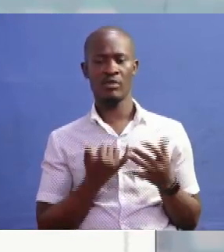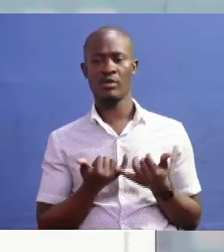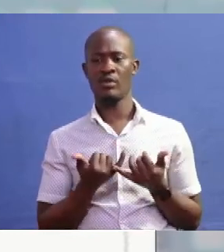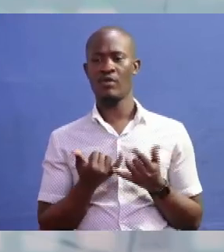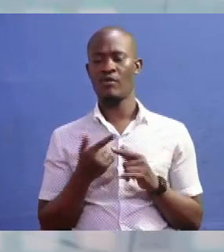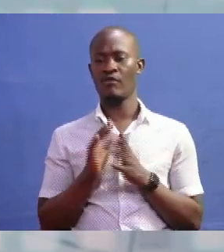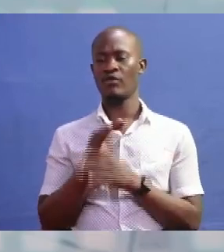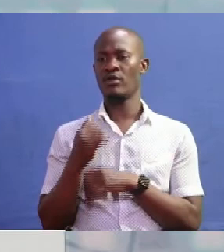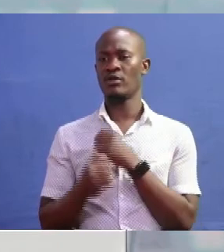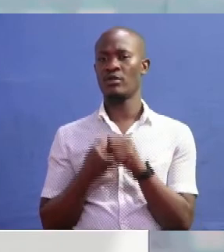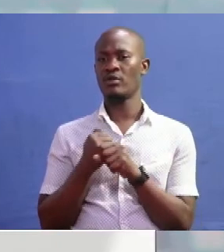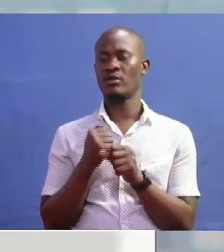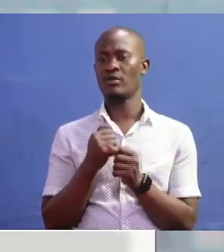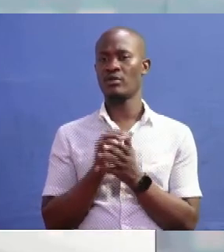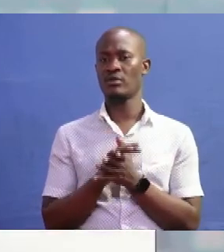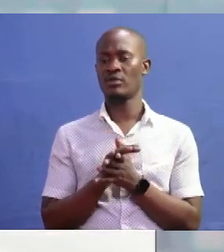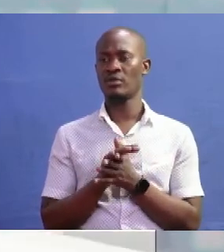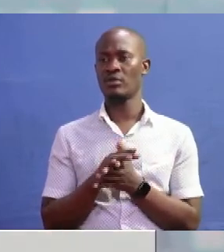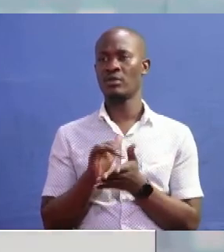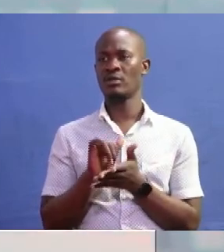yes, there is a